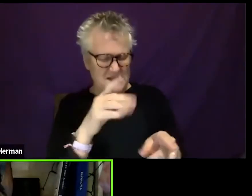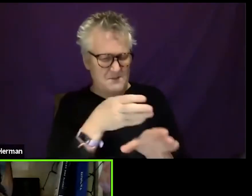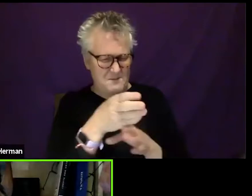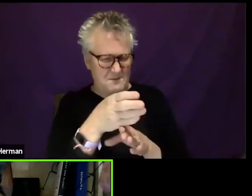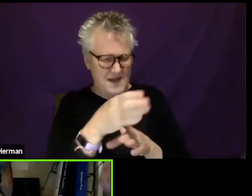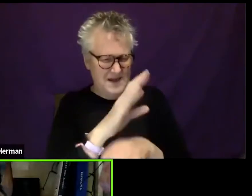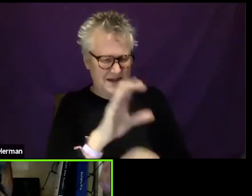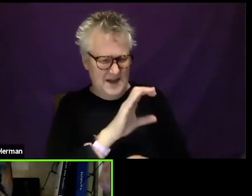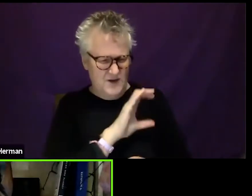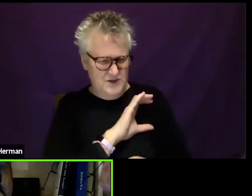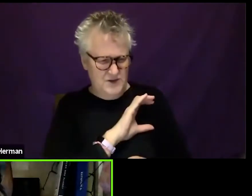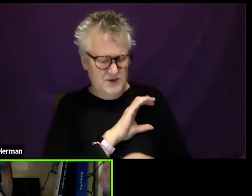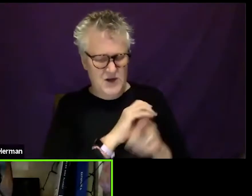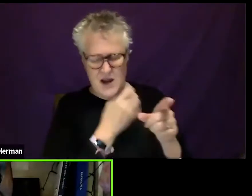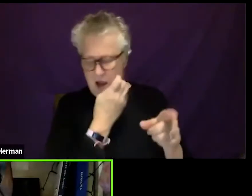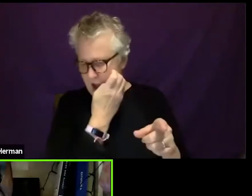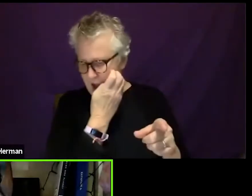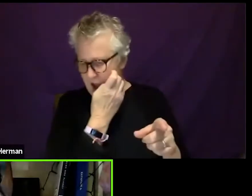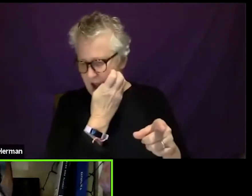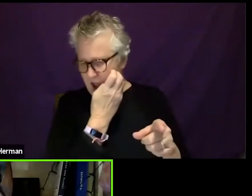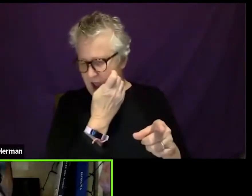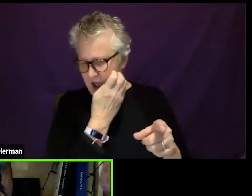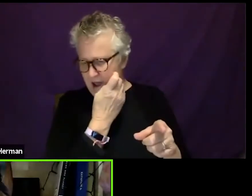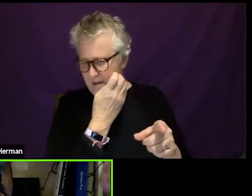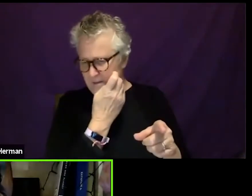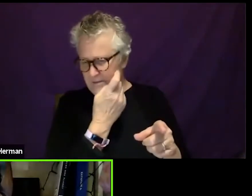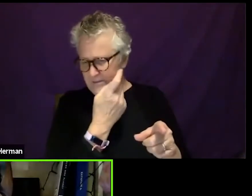you by making you look at them.